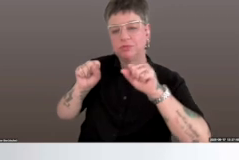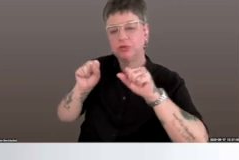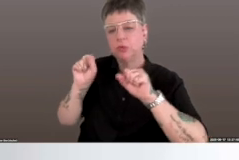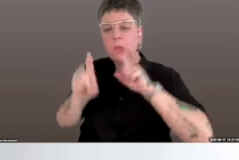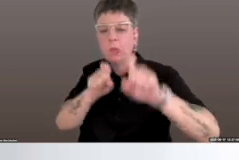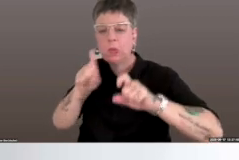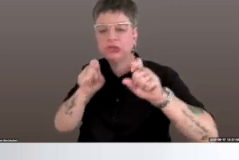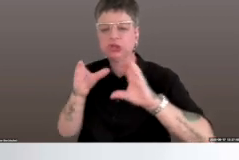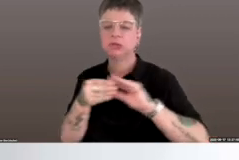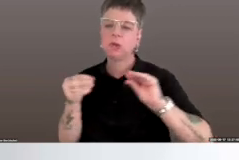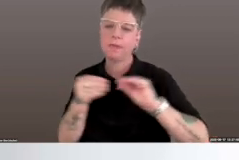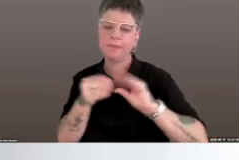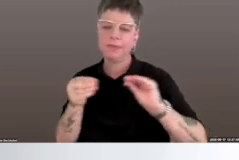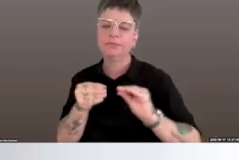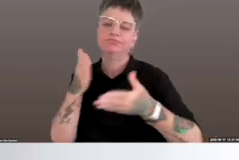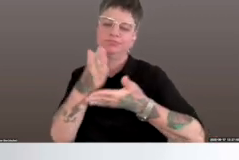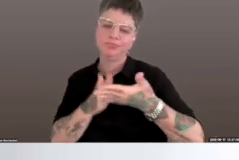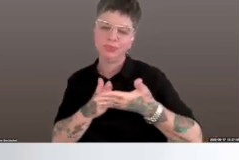you've just heard me present on.